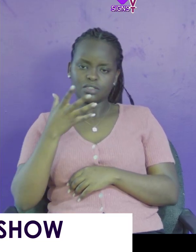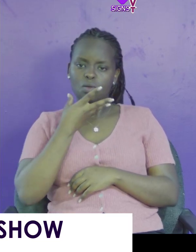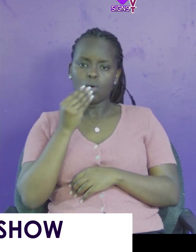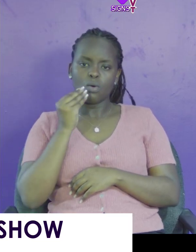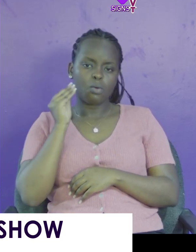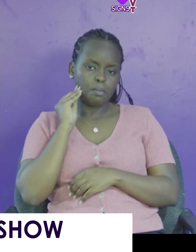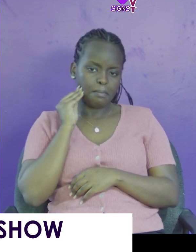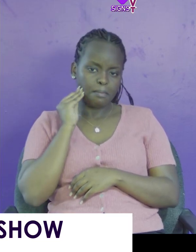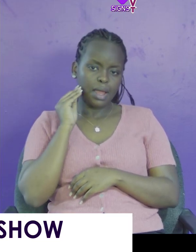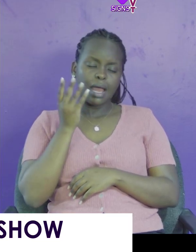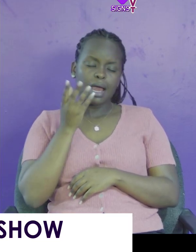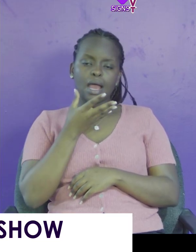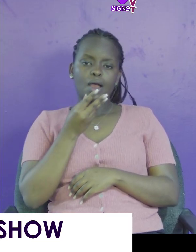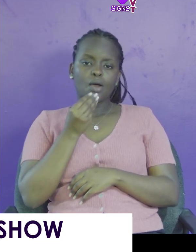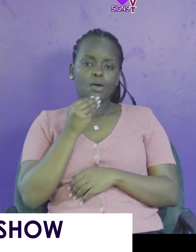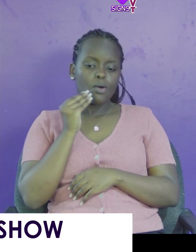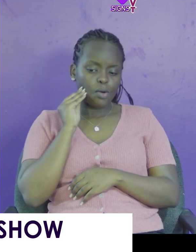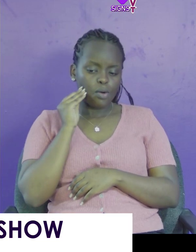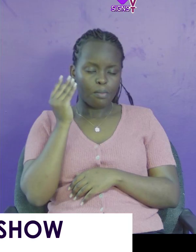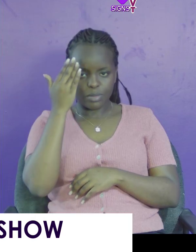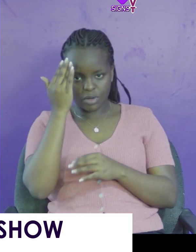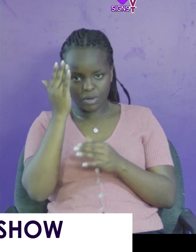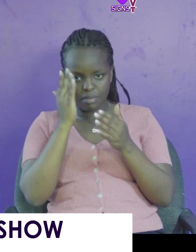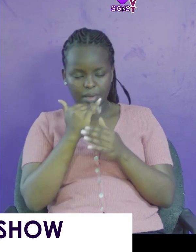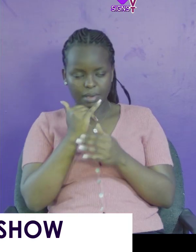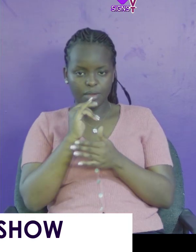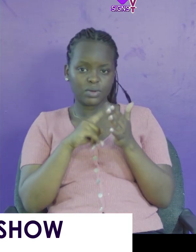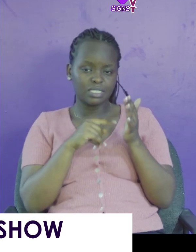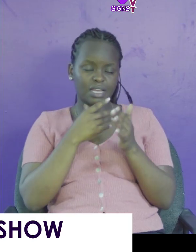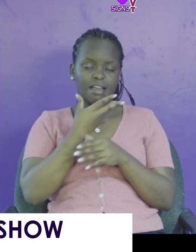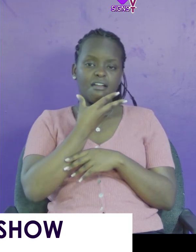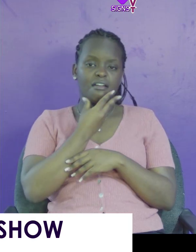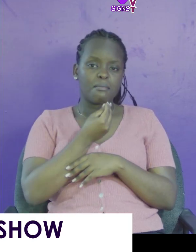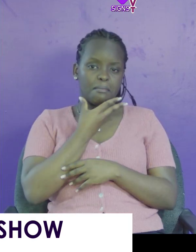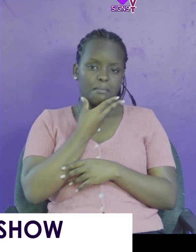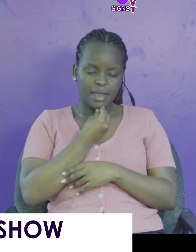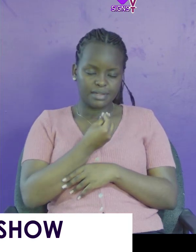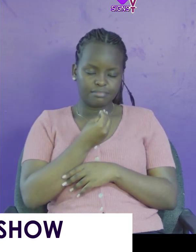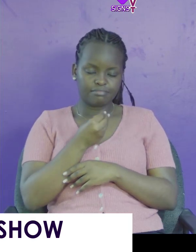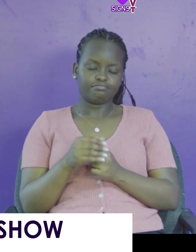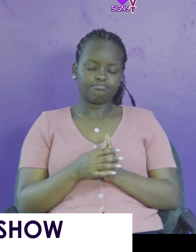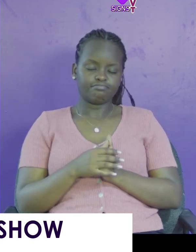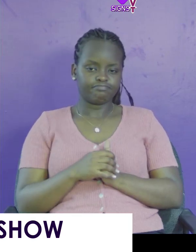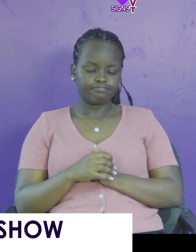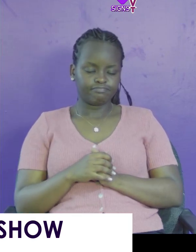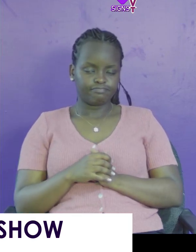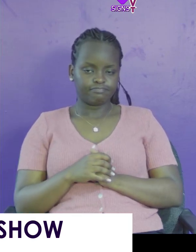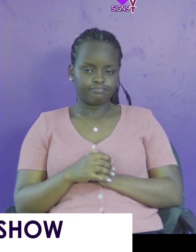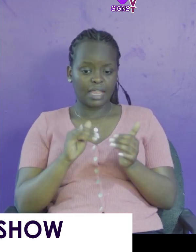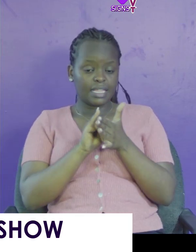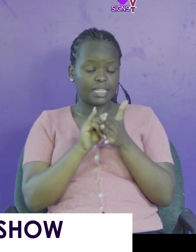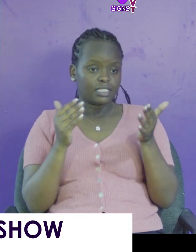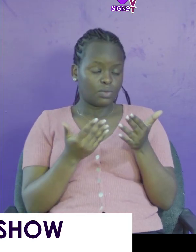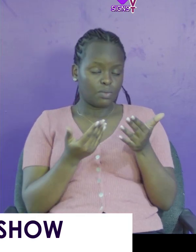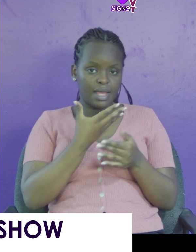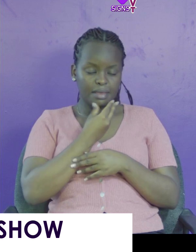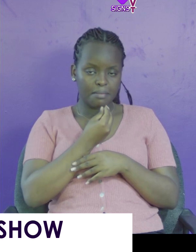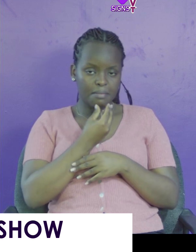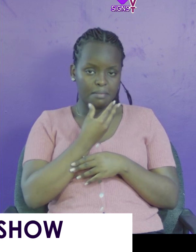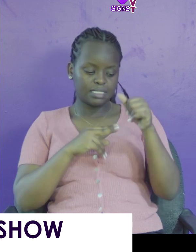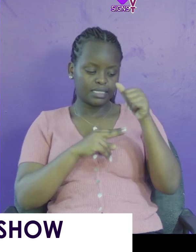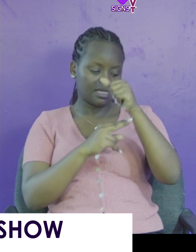A home is always identified By man. by the man. By the man. And Exactly. that is where the man is the bridge